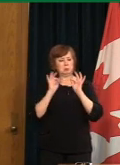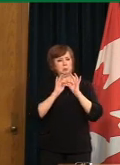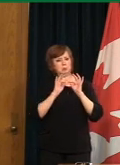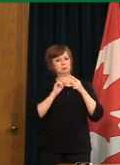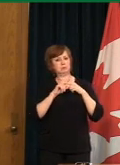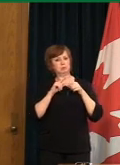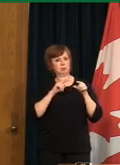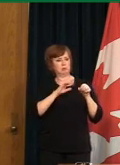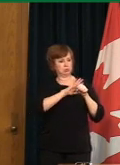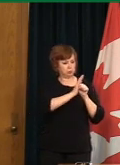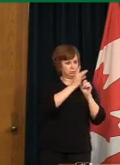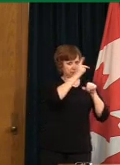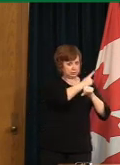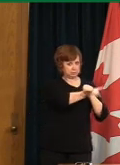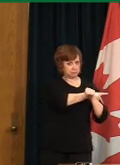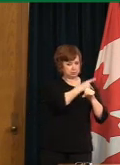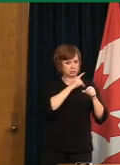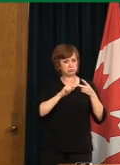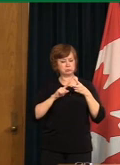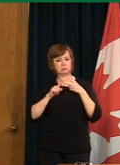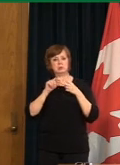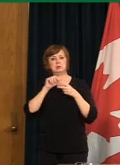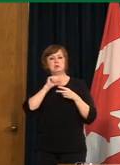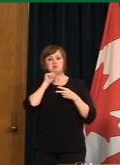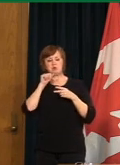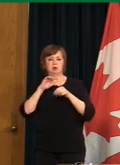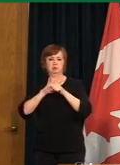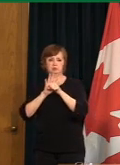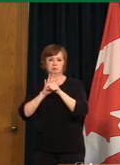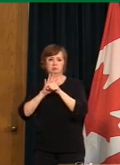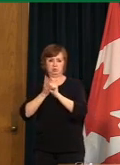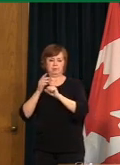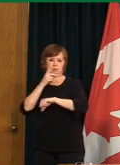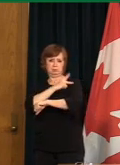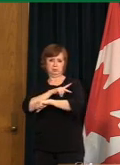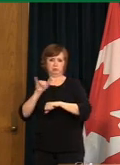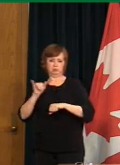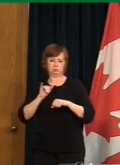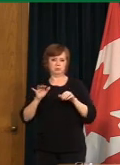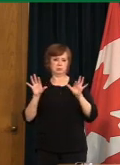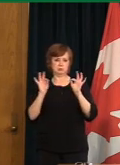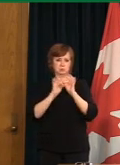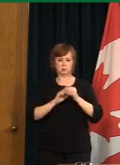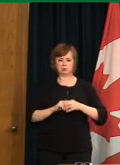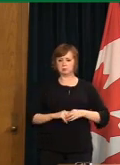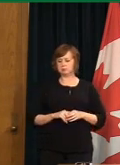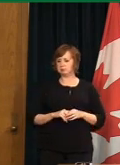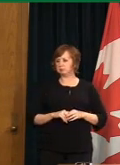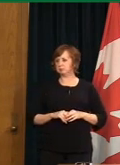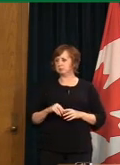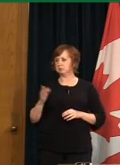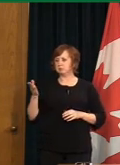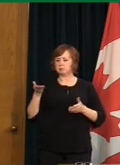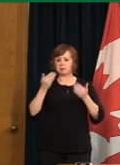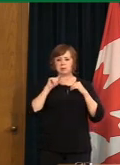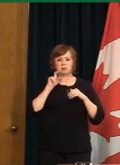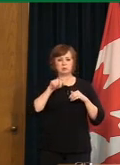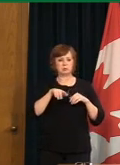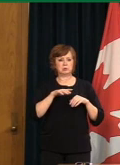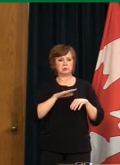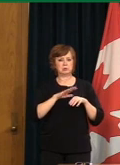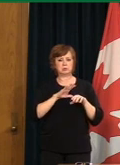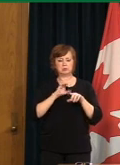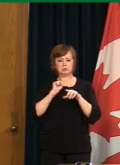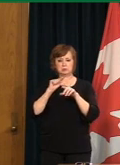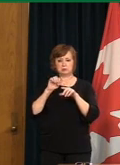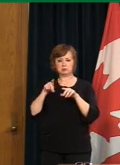required, and as much as possible to support routine care continuing as well. Thank you. And we'll take our next question from